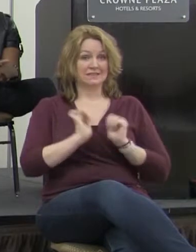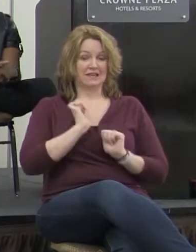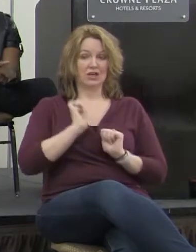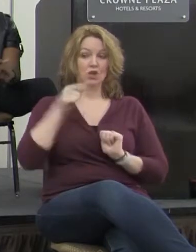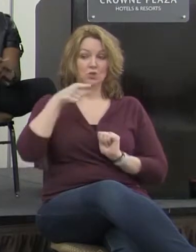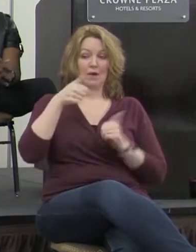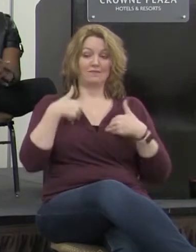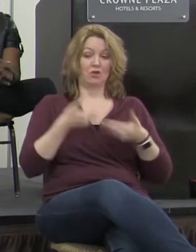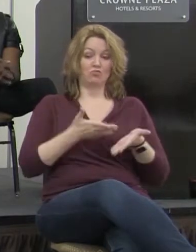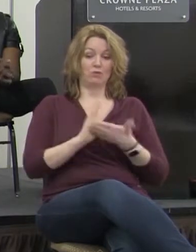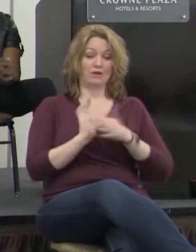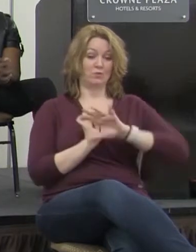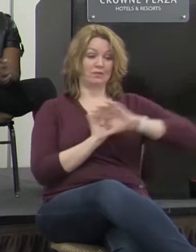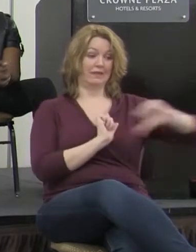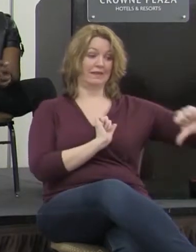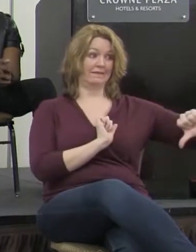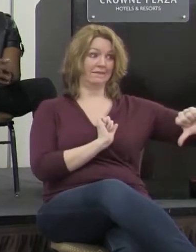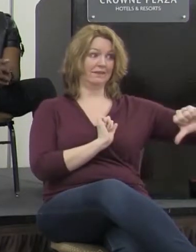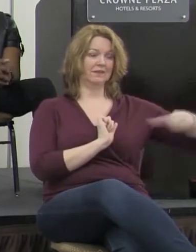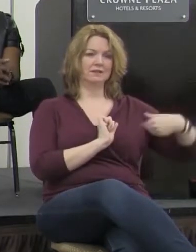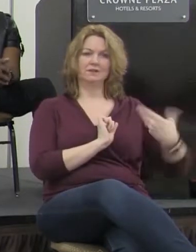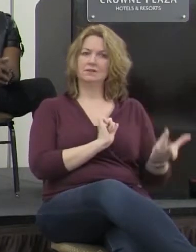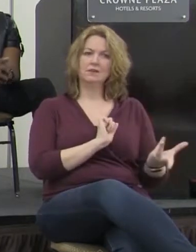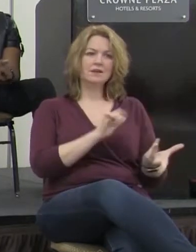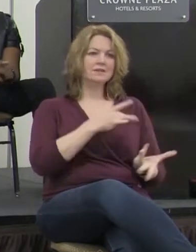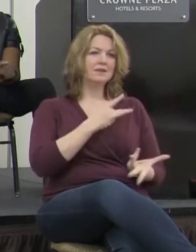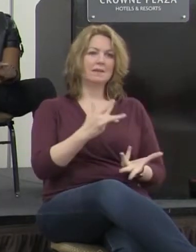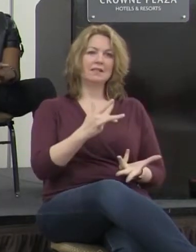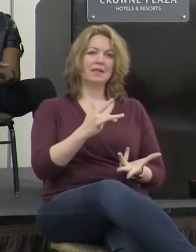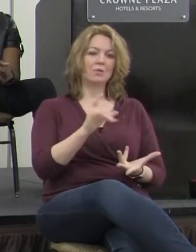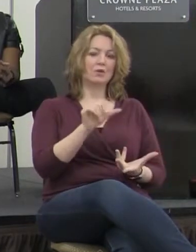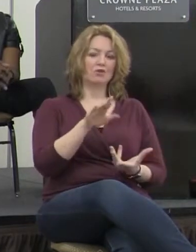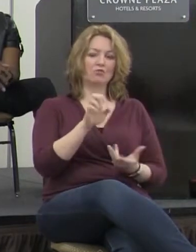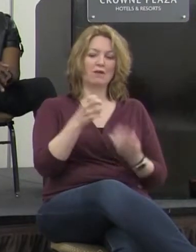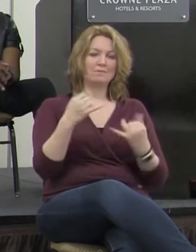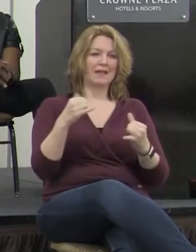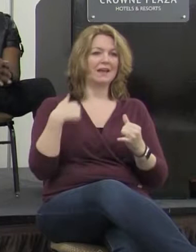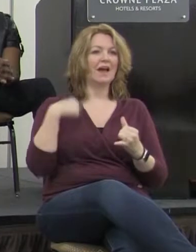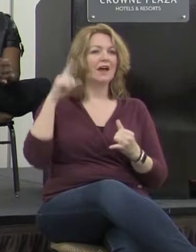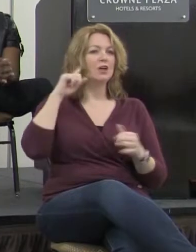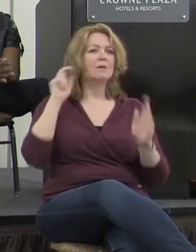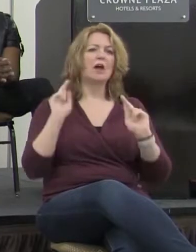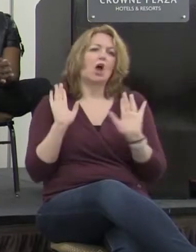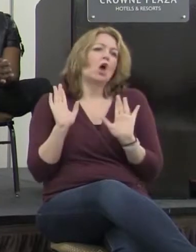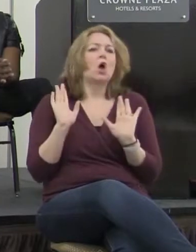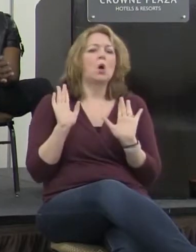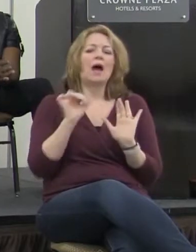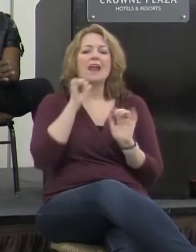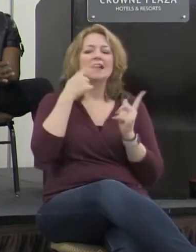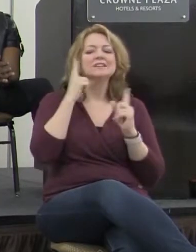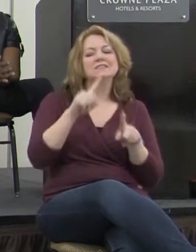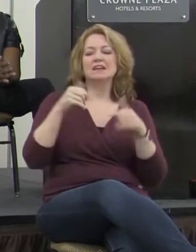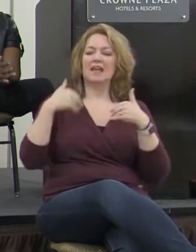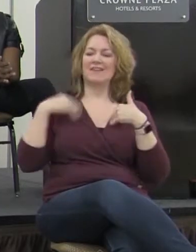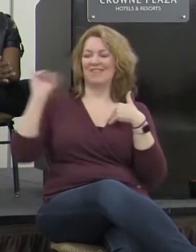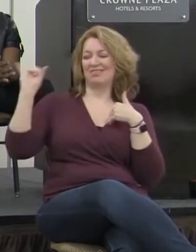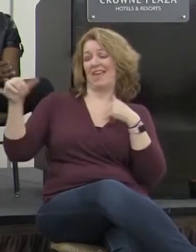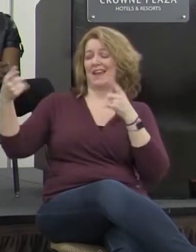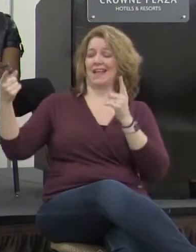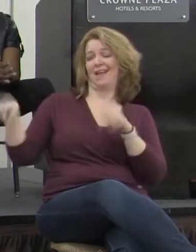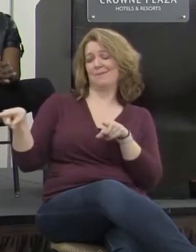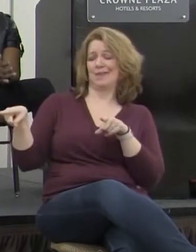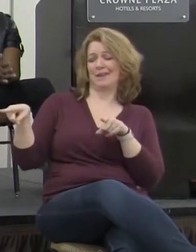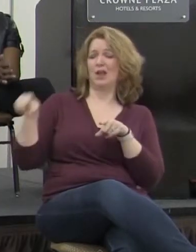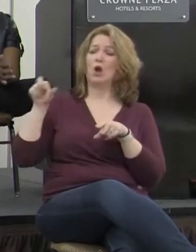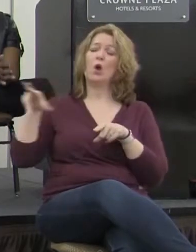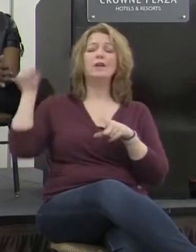your right to leave it, because usually typically around race play I hear a lot of times like, well, I didn't consent to have that happening, or to hear